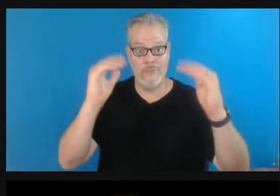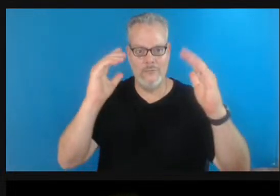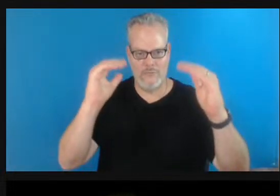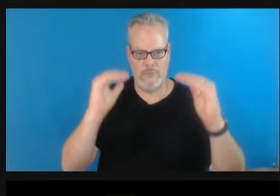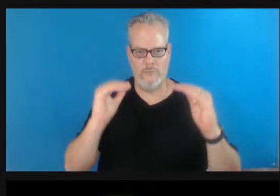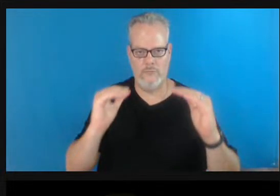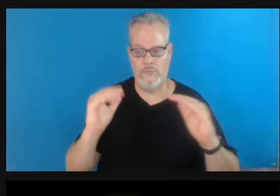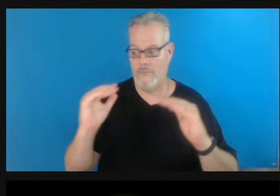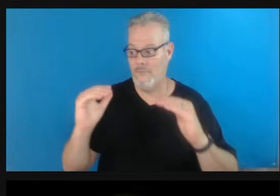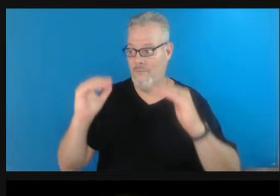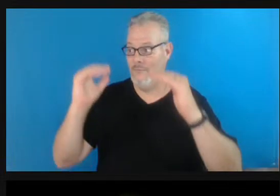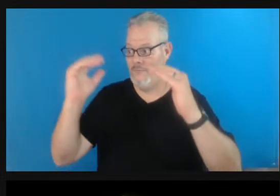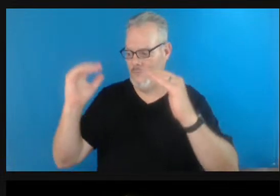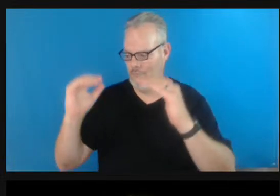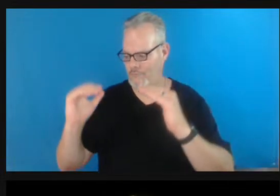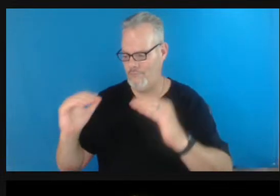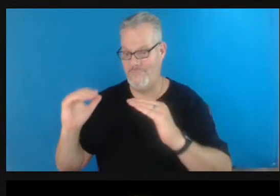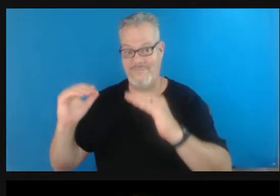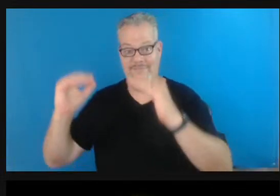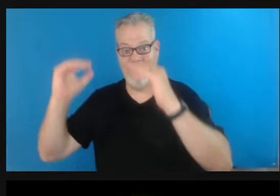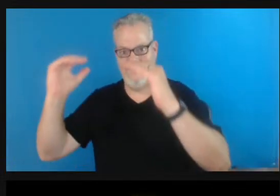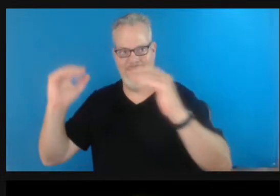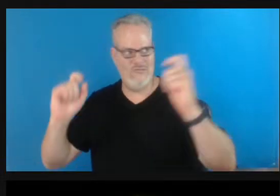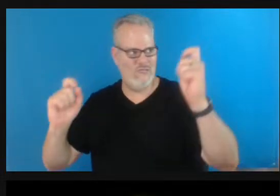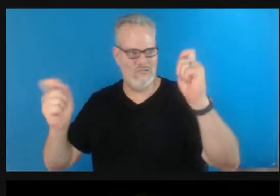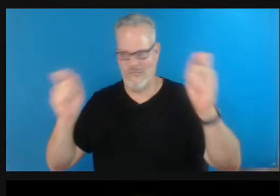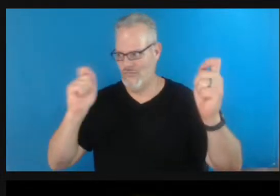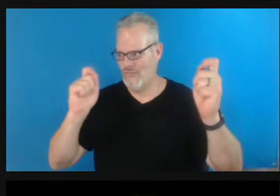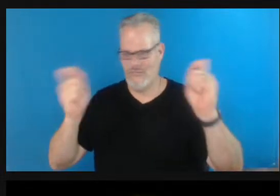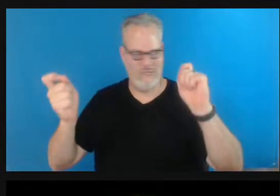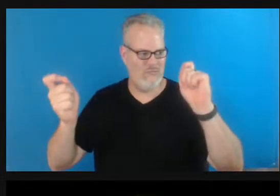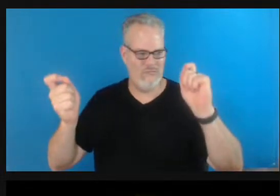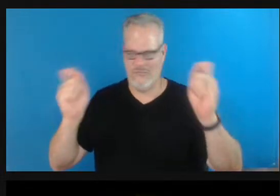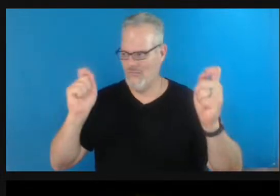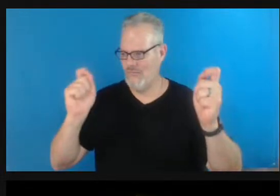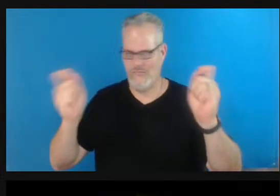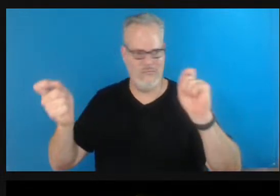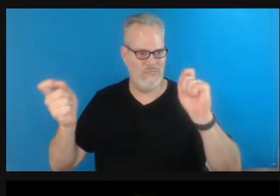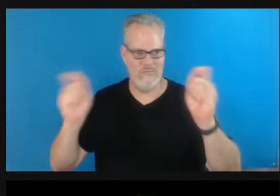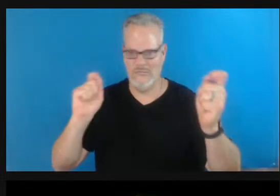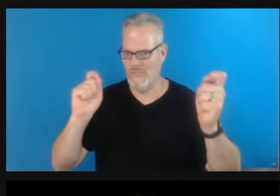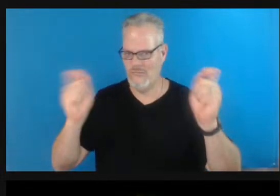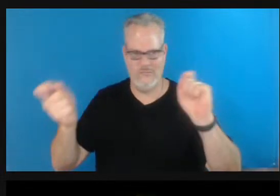of episodes here, that we're back to a little bit of a different pattern just from how they're laying it out there.